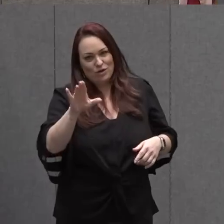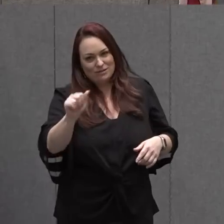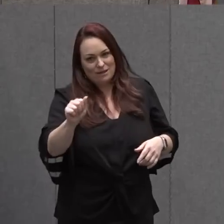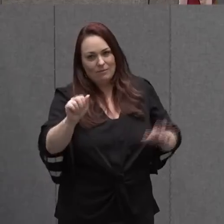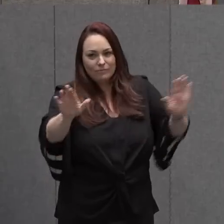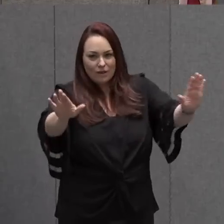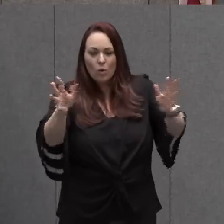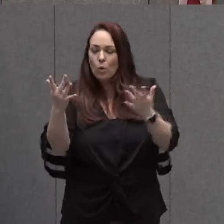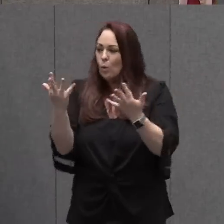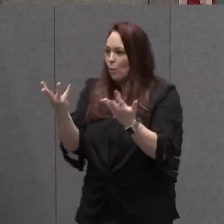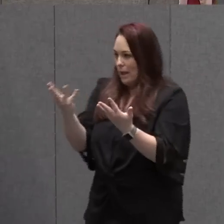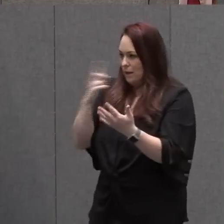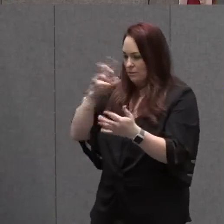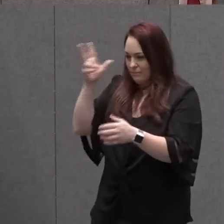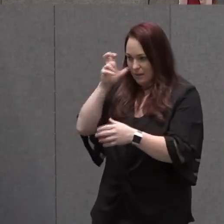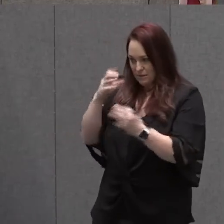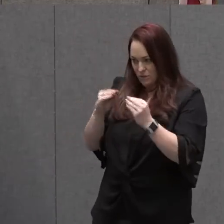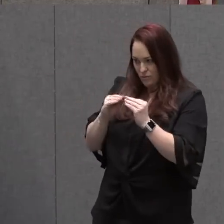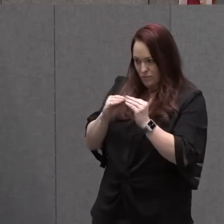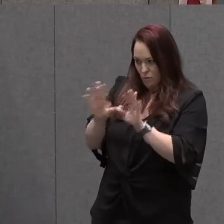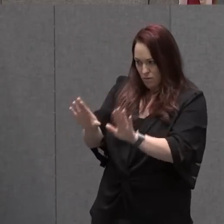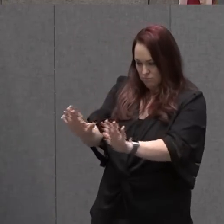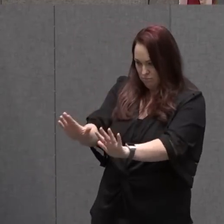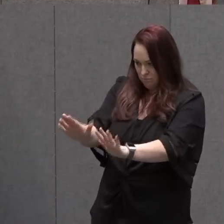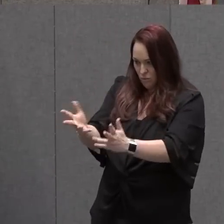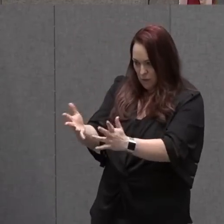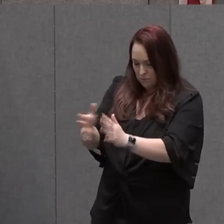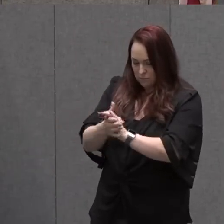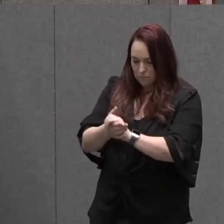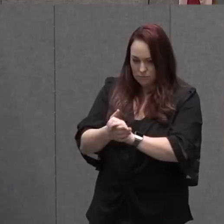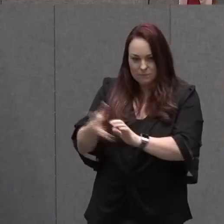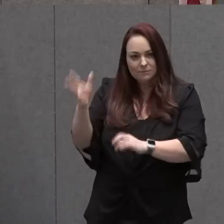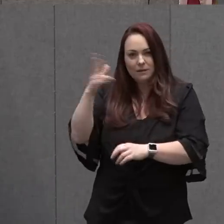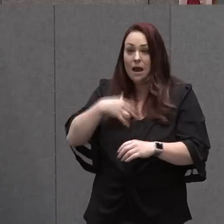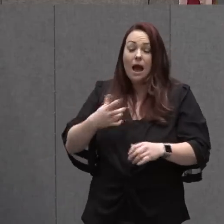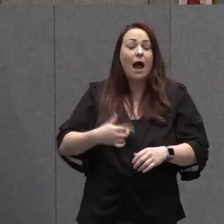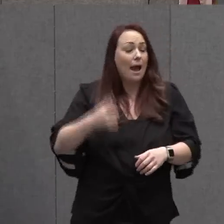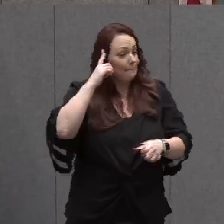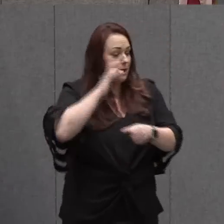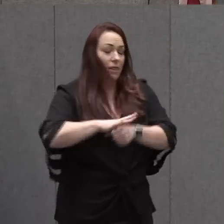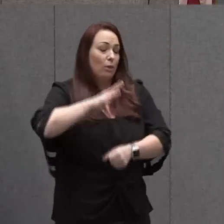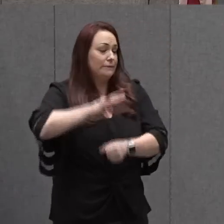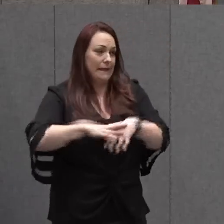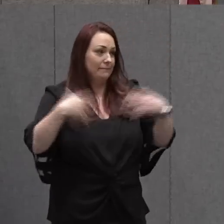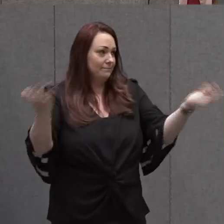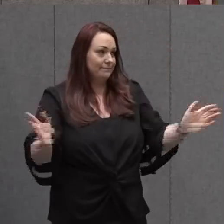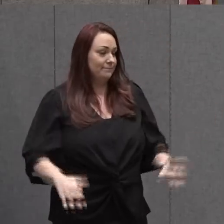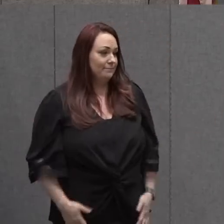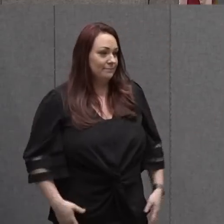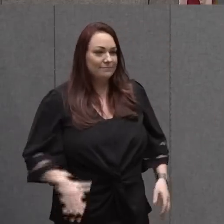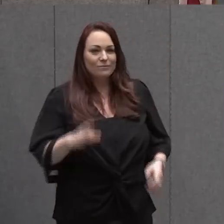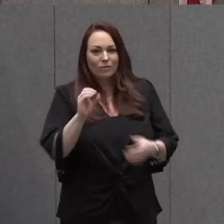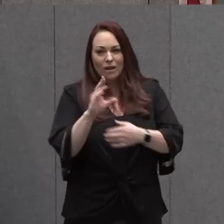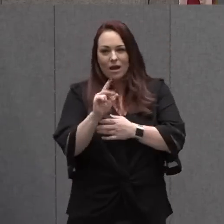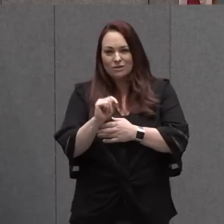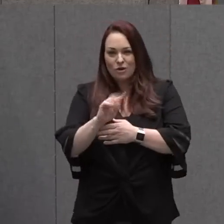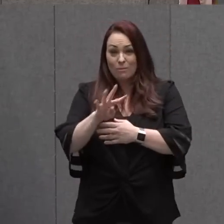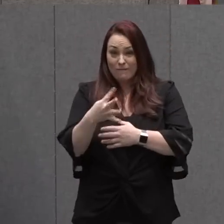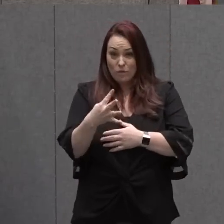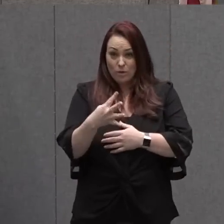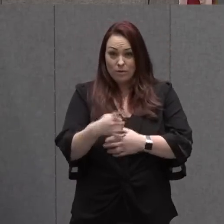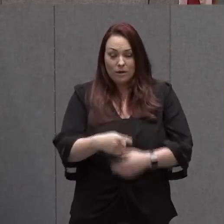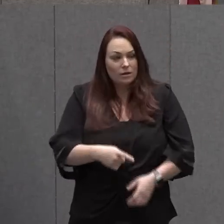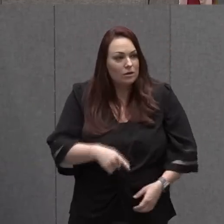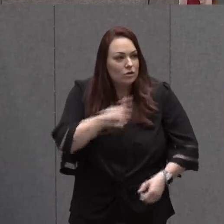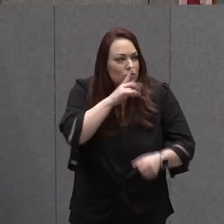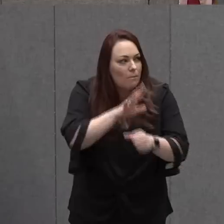about you listen to a few more of his entries and see what you think? I'm going to lose it, but all right. October 4th. Do you promise